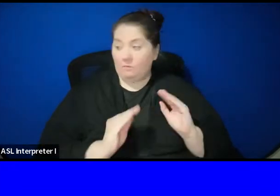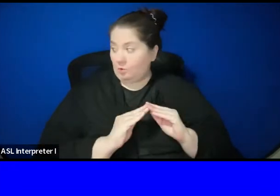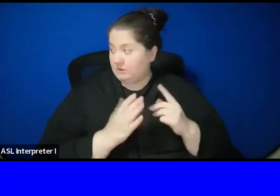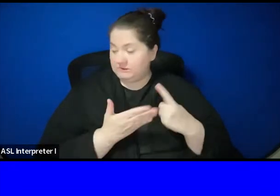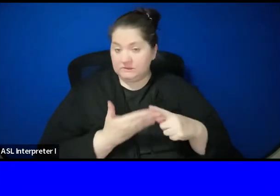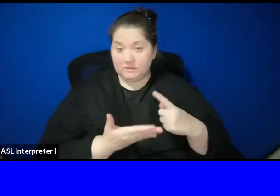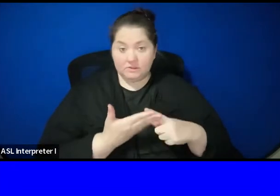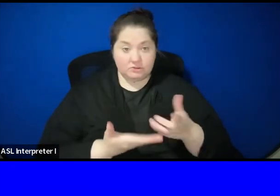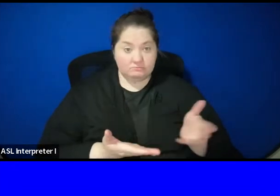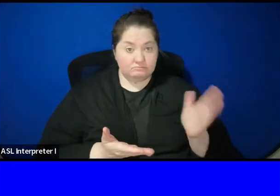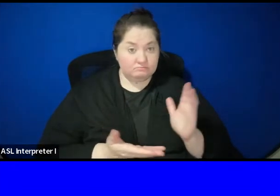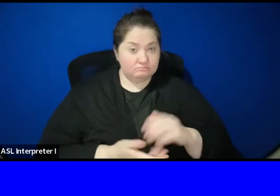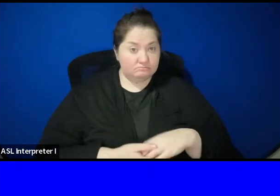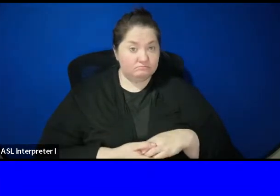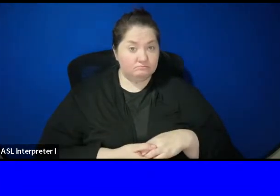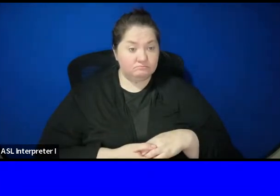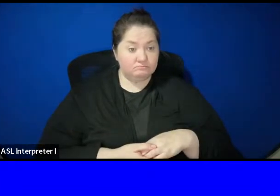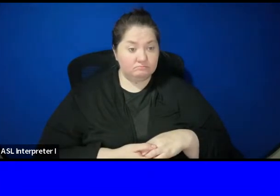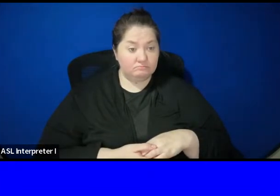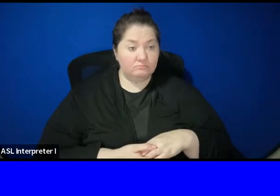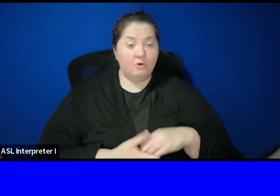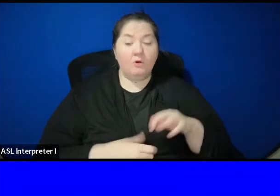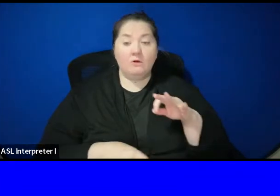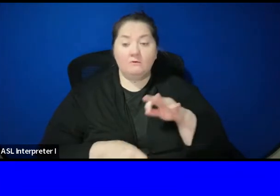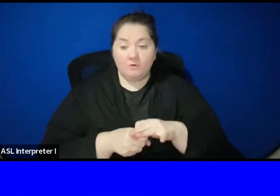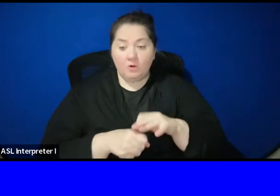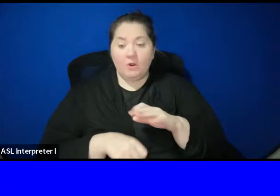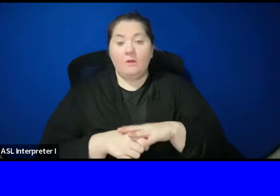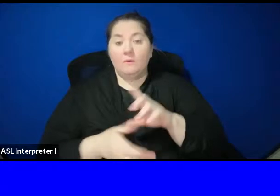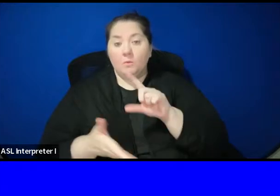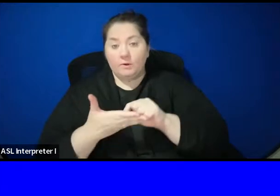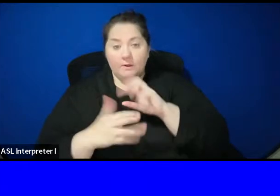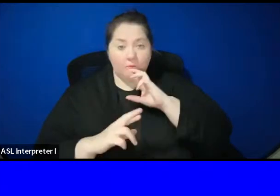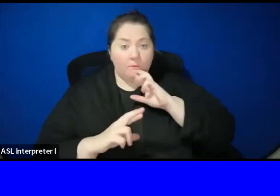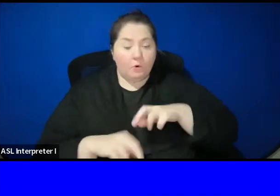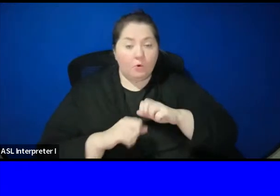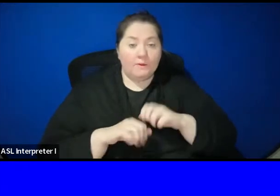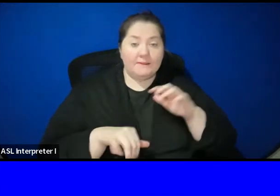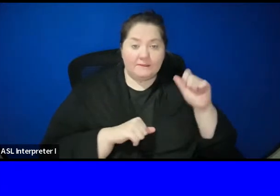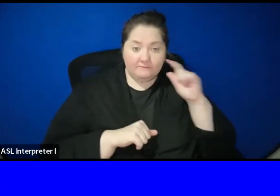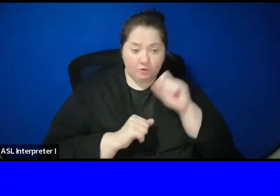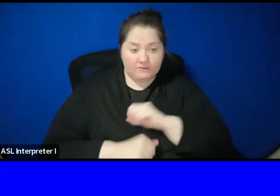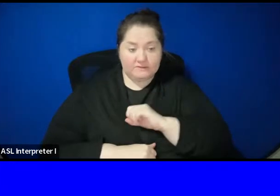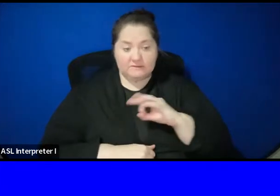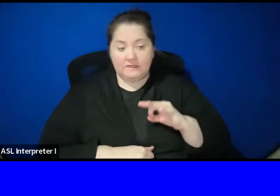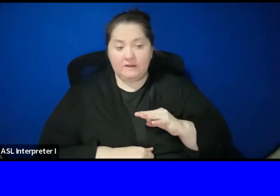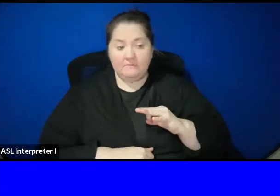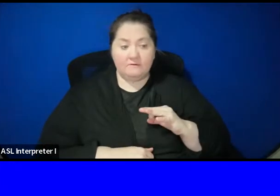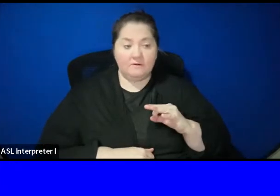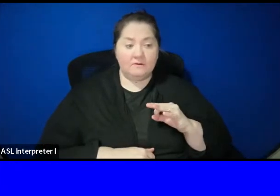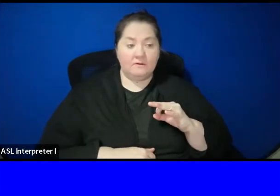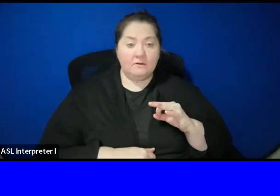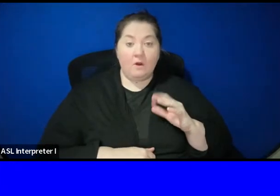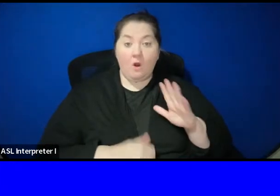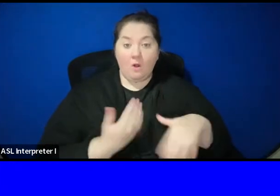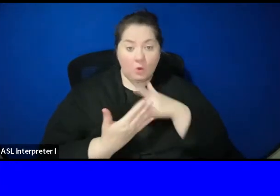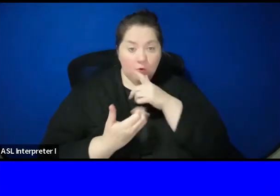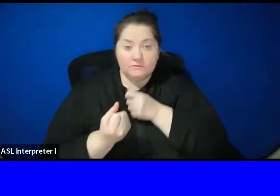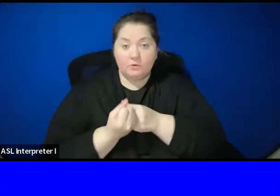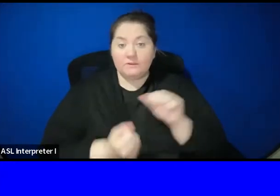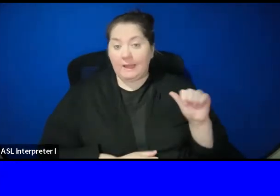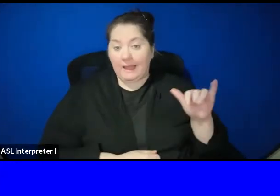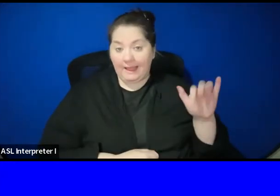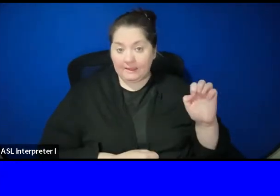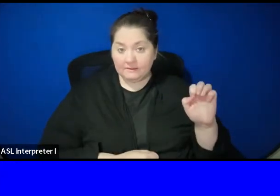discussion? The vote will be on the print and report with leave for staff. All those in favor say